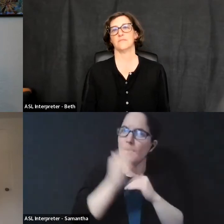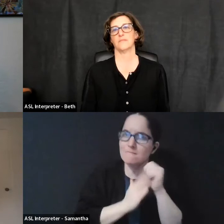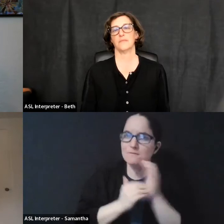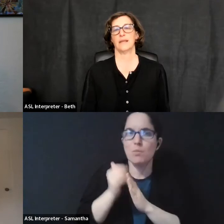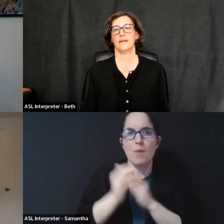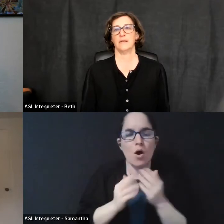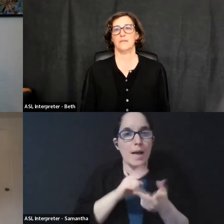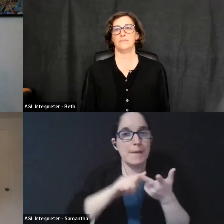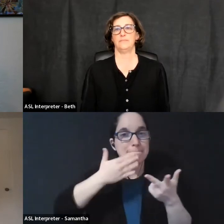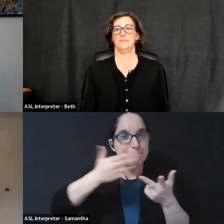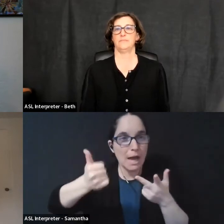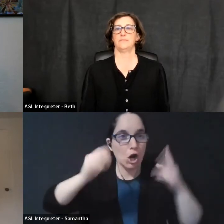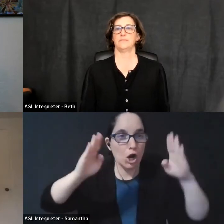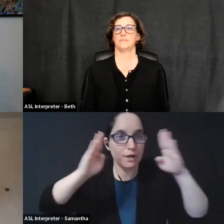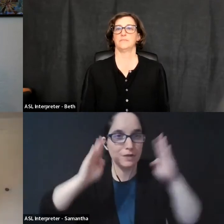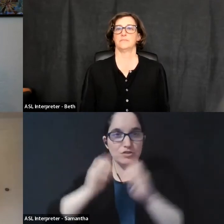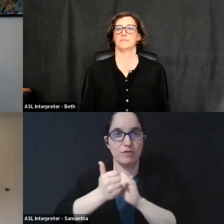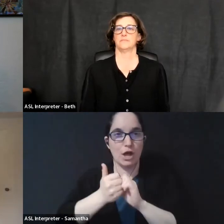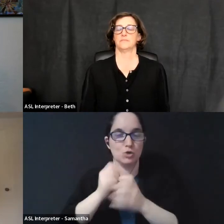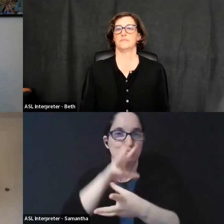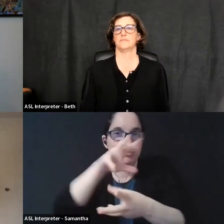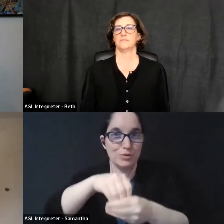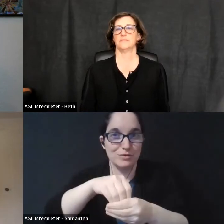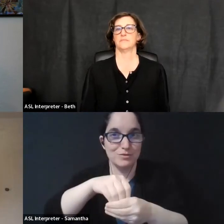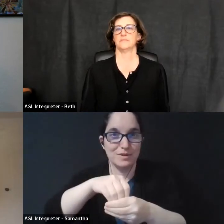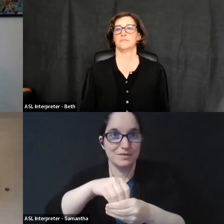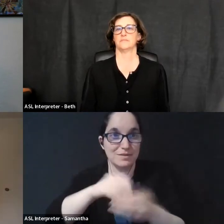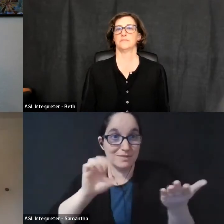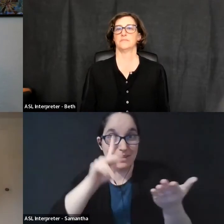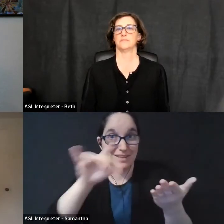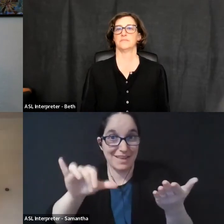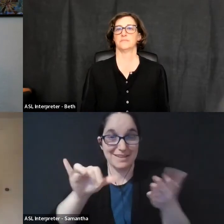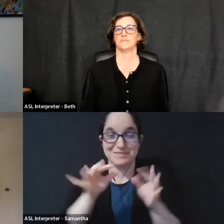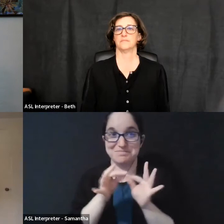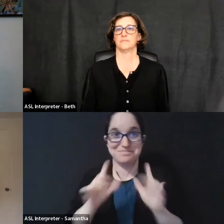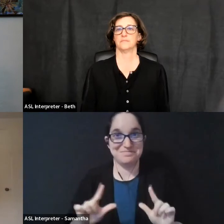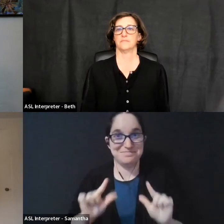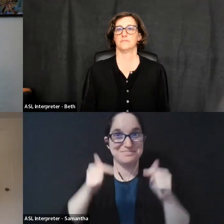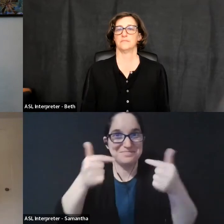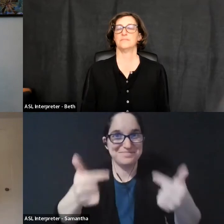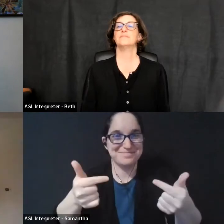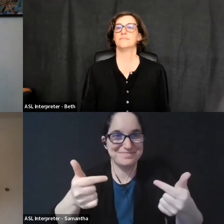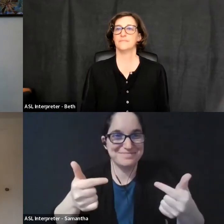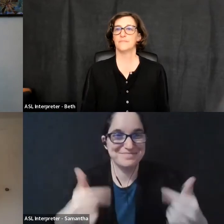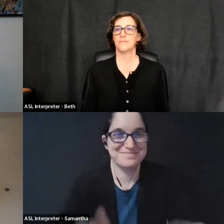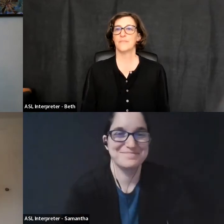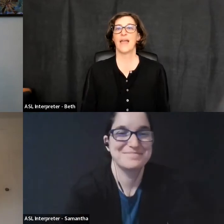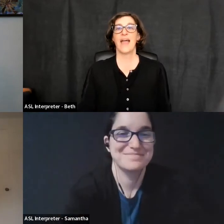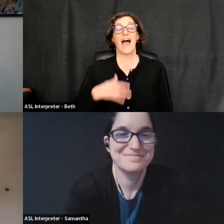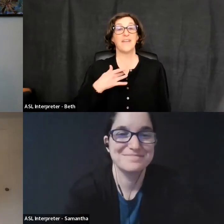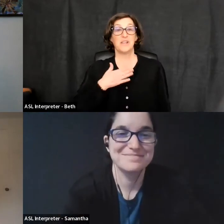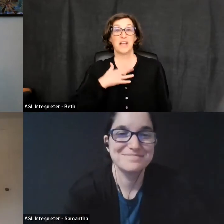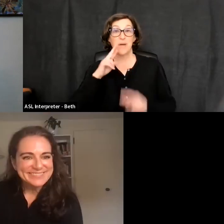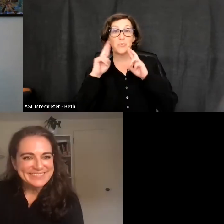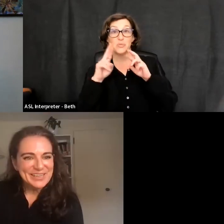and paying attention to how people want to participate. Oh, Caty. Oh, I'm so sorry. Yeah, I felt like my response to that was a bit flat